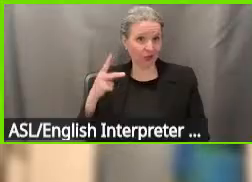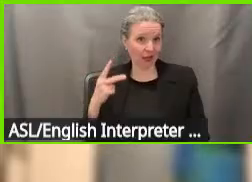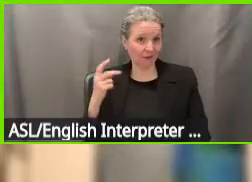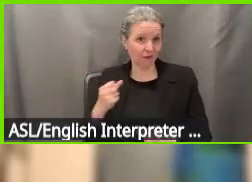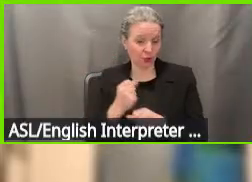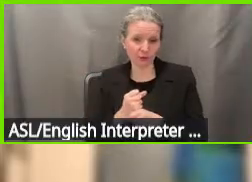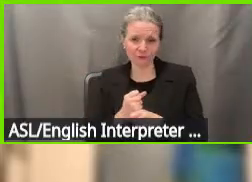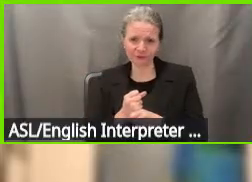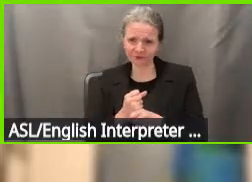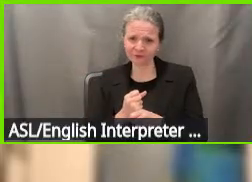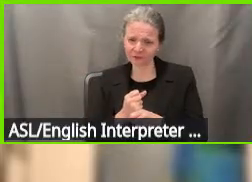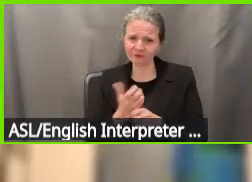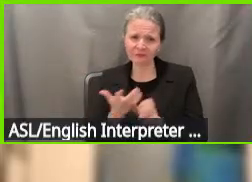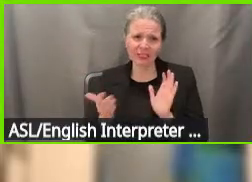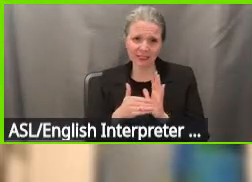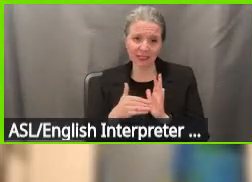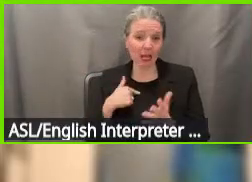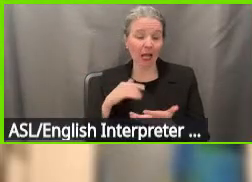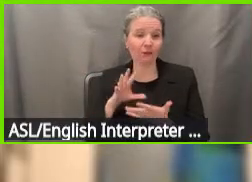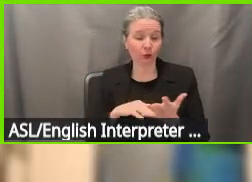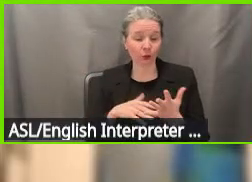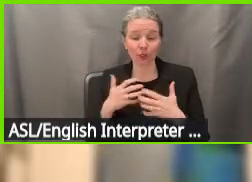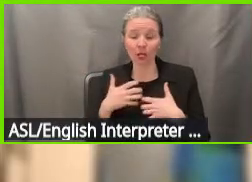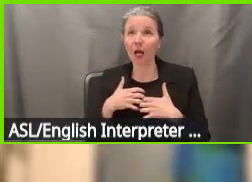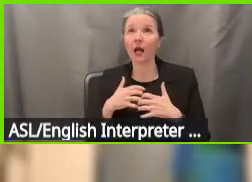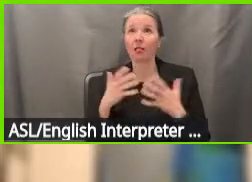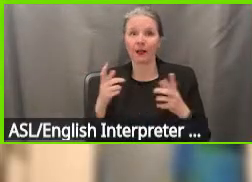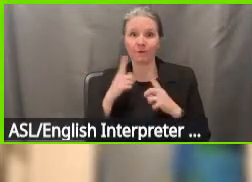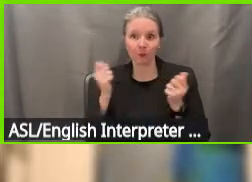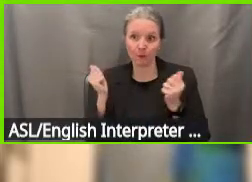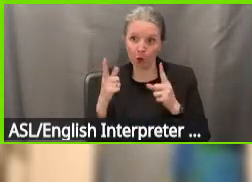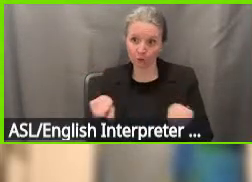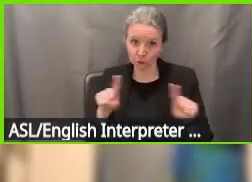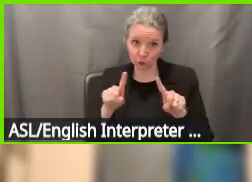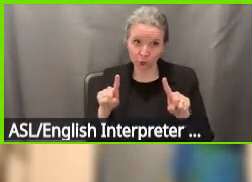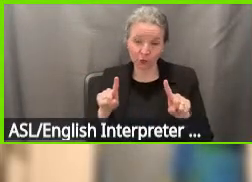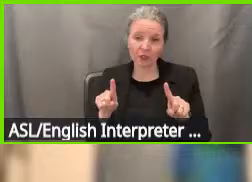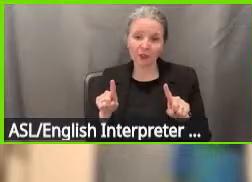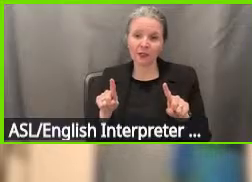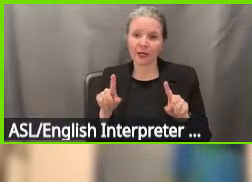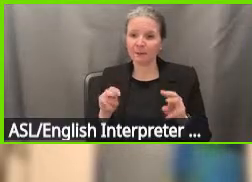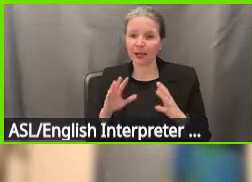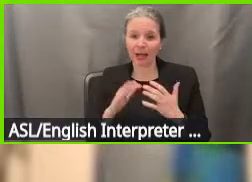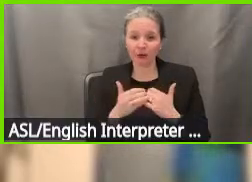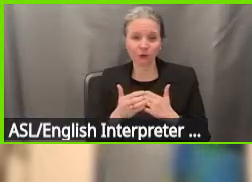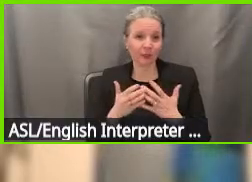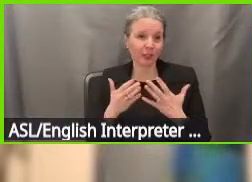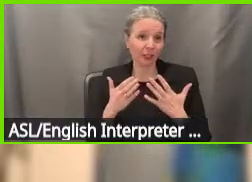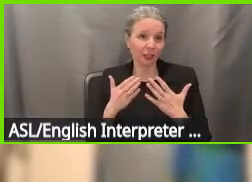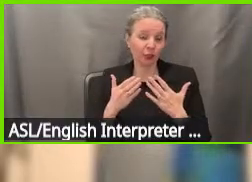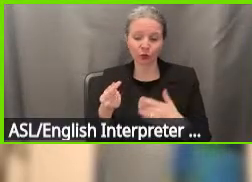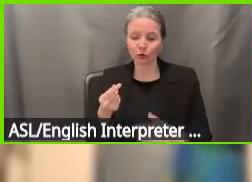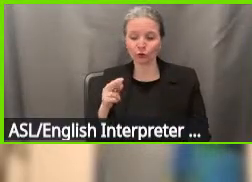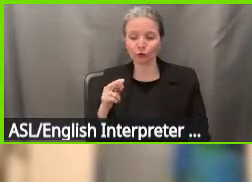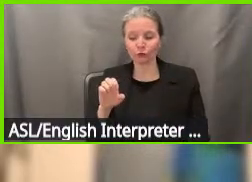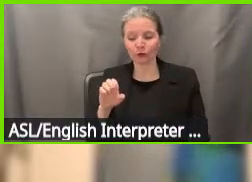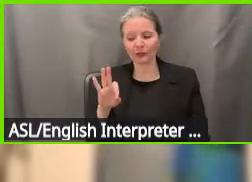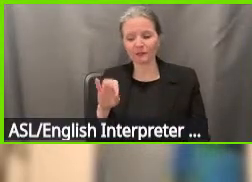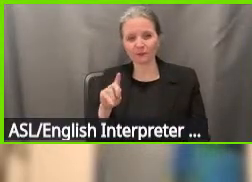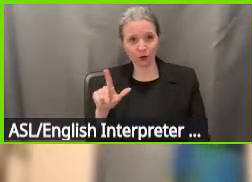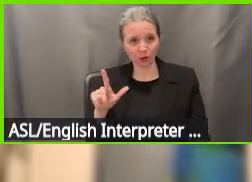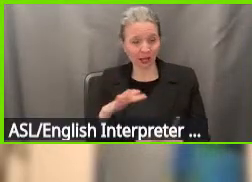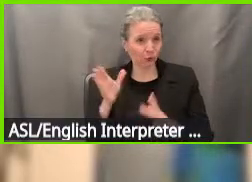is, once again, I've learned a tremendous amount from you all, how to be graceful, how